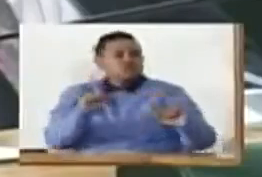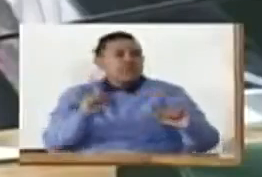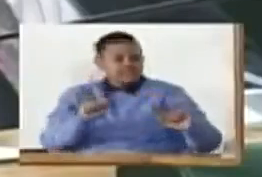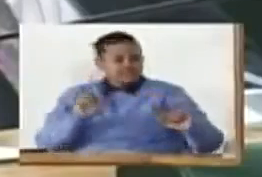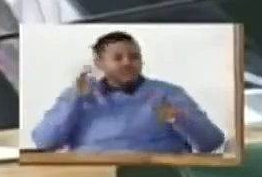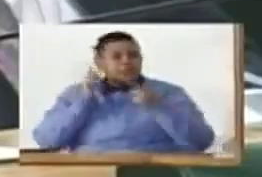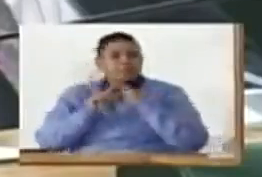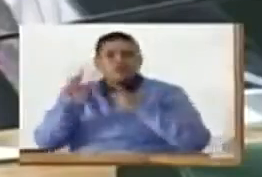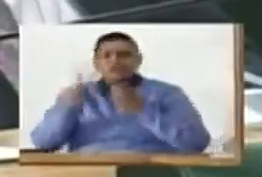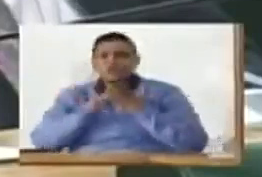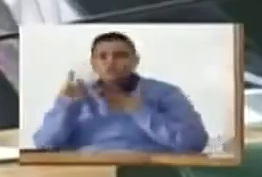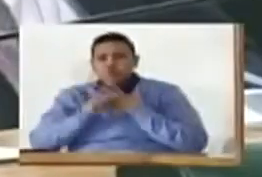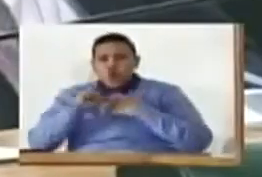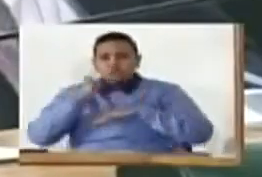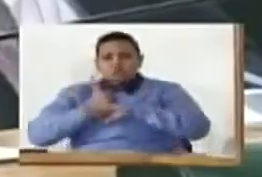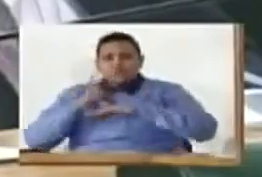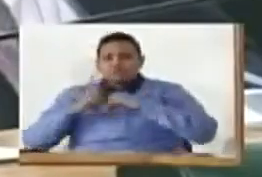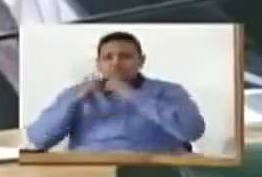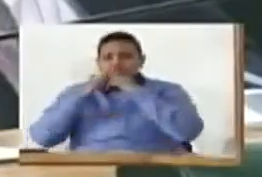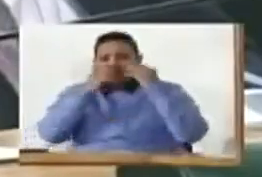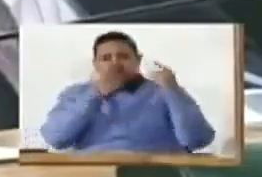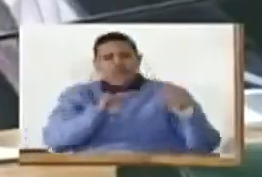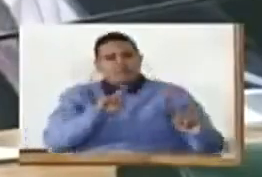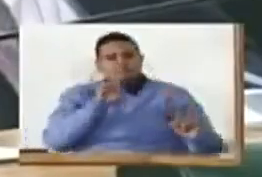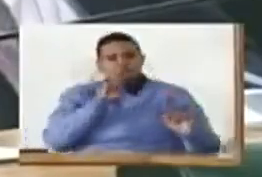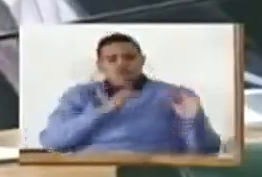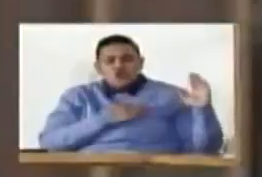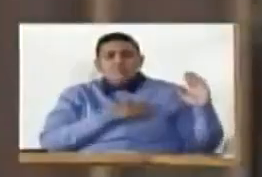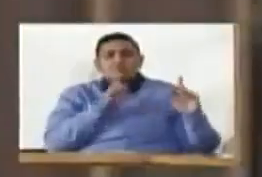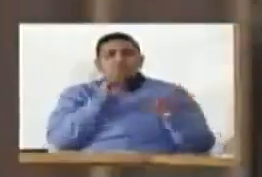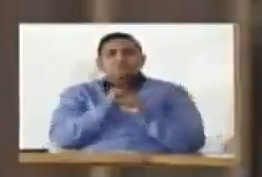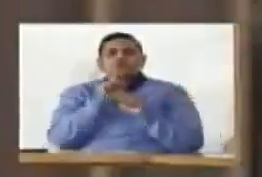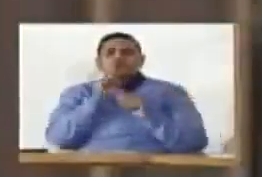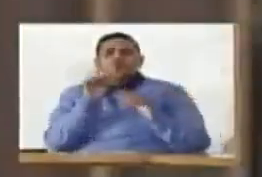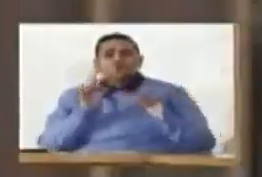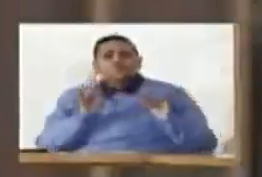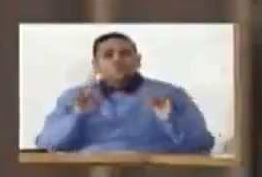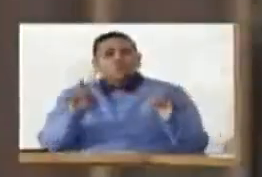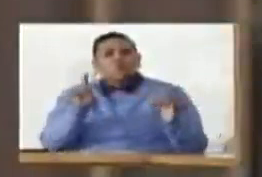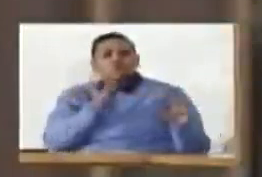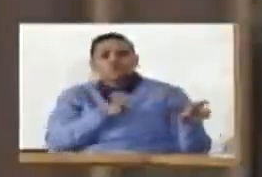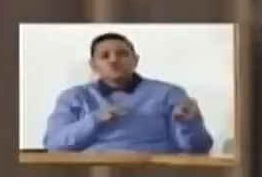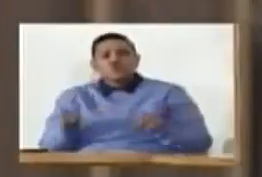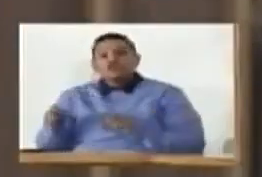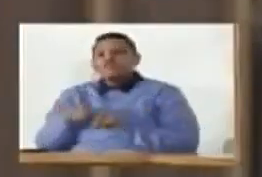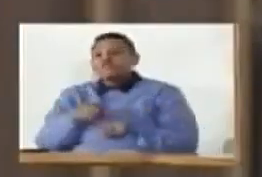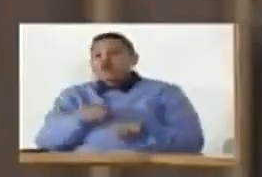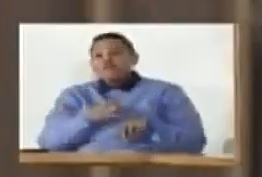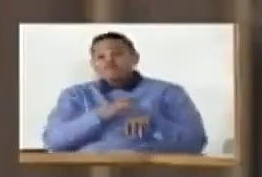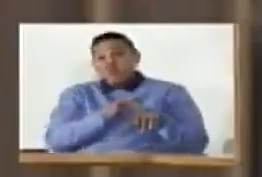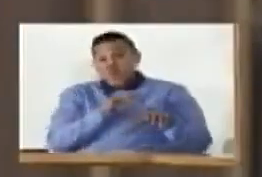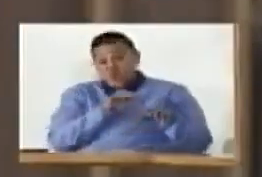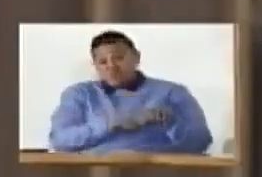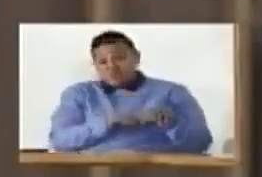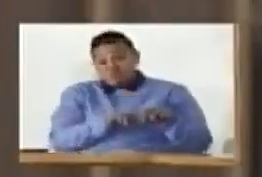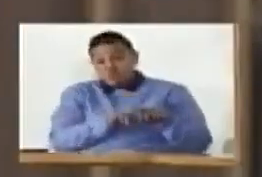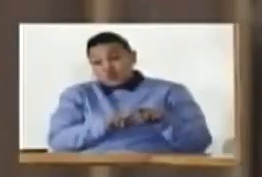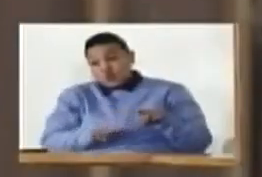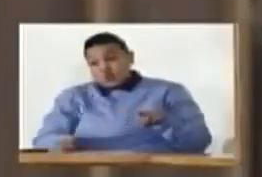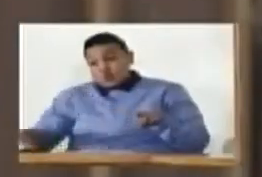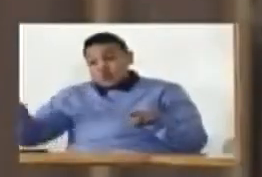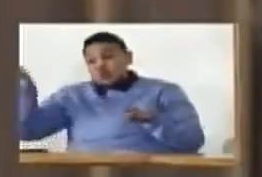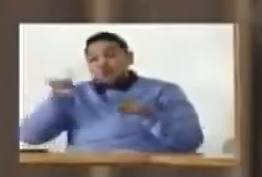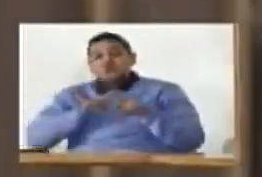strategies and programs, is committed to ensuring seamless transition from the early childhood through to the